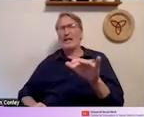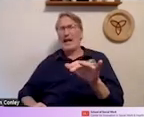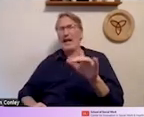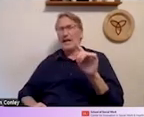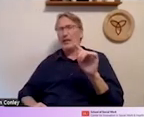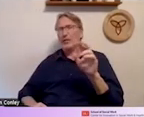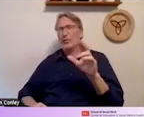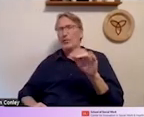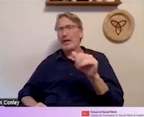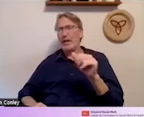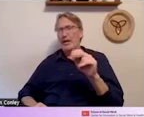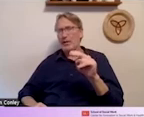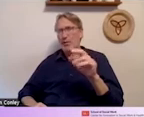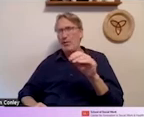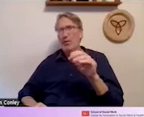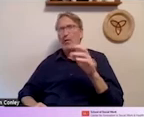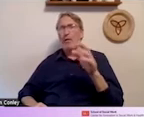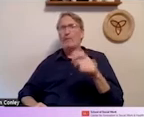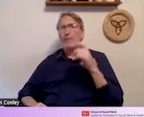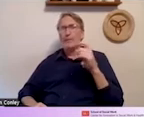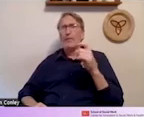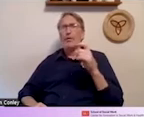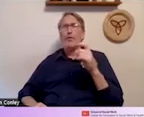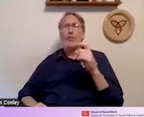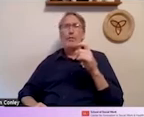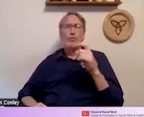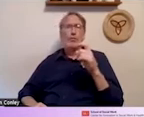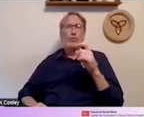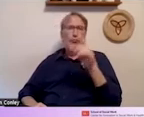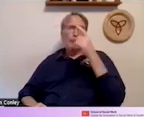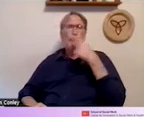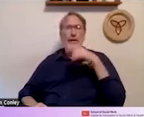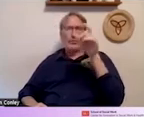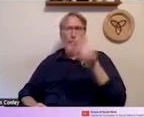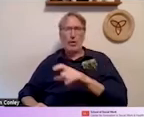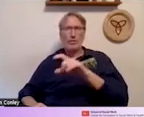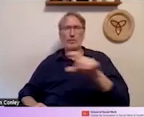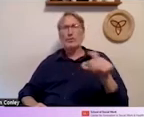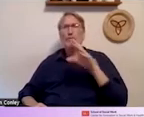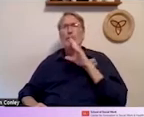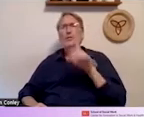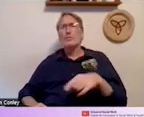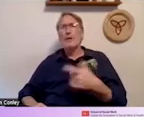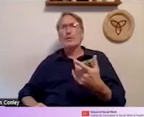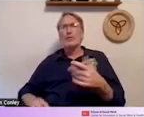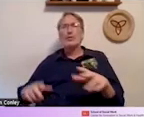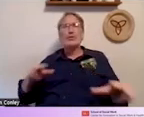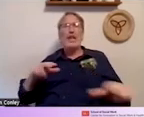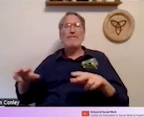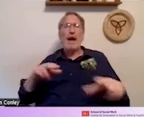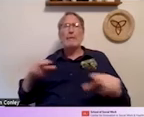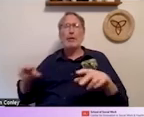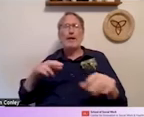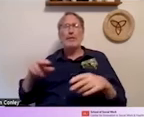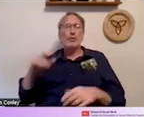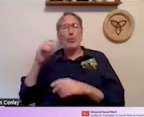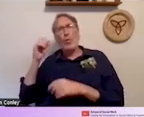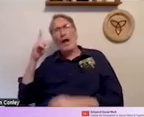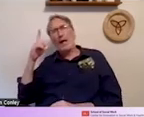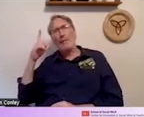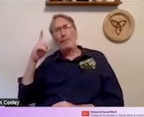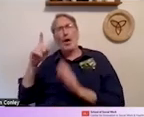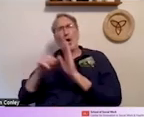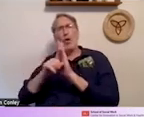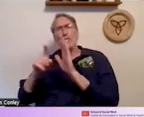actually I've learned over the last couple of years, they make shaker bed alarms so that the bed will shake, and he can explain those to you. But there's lots of